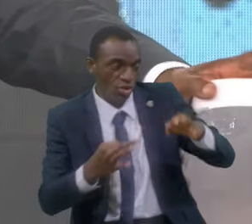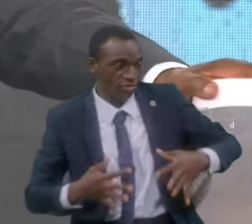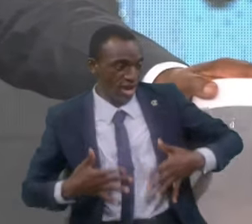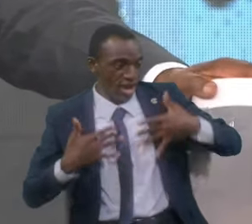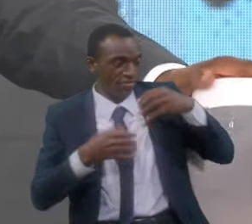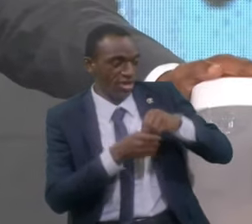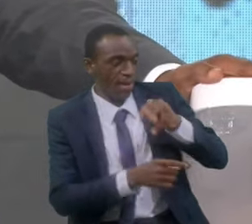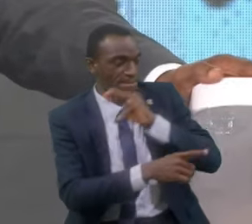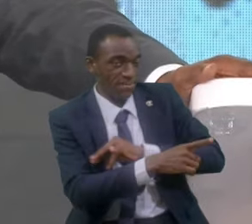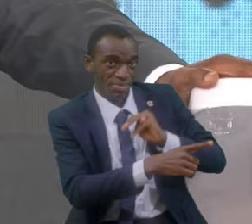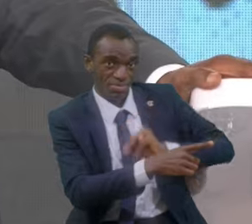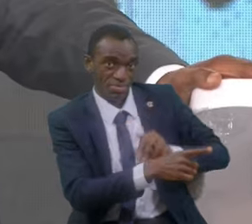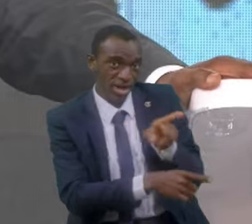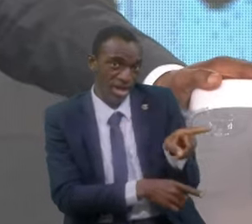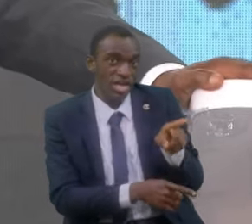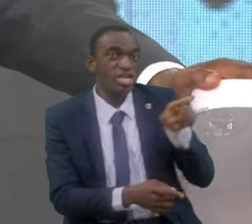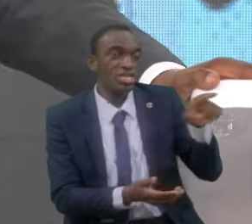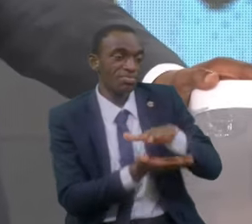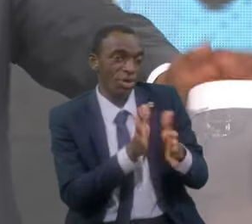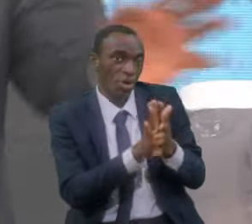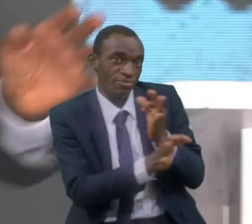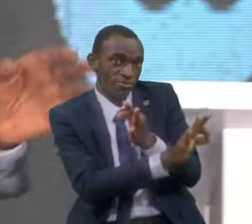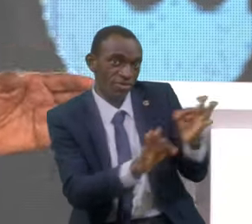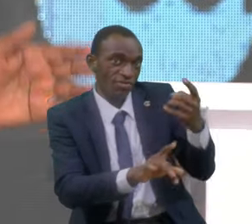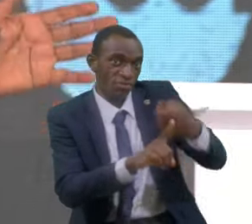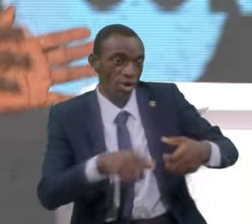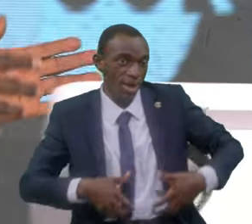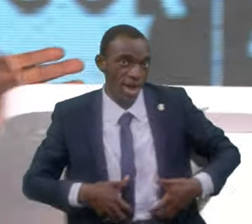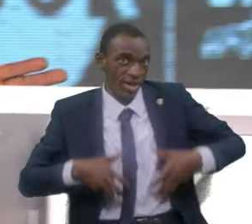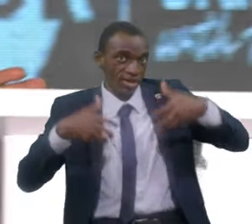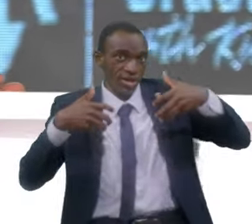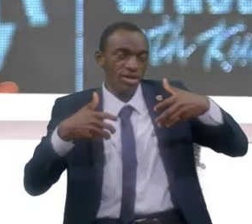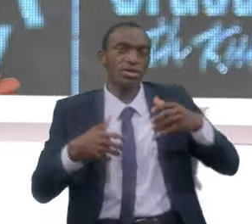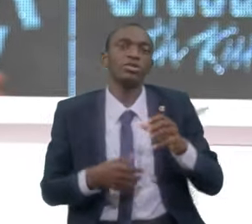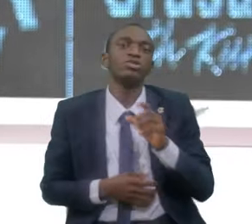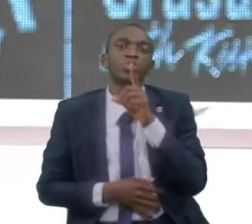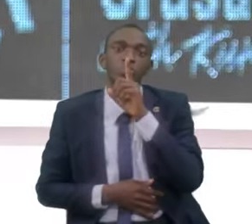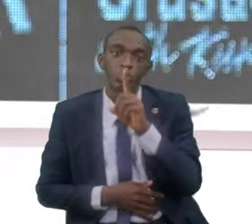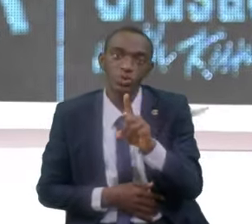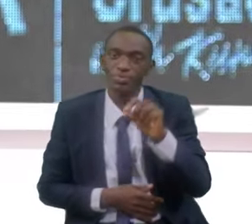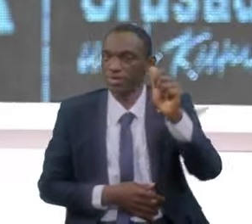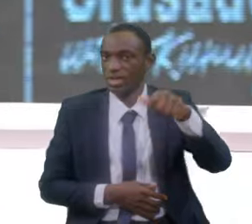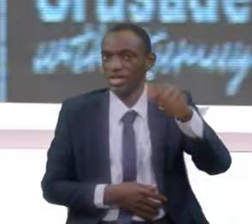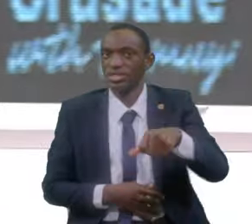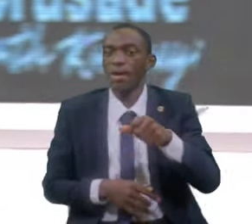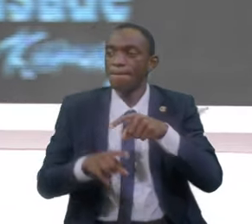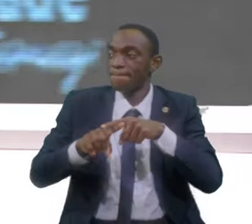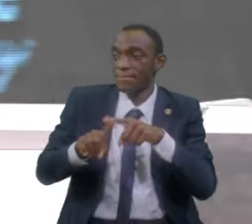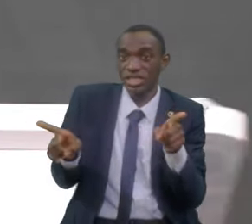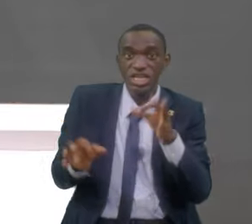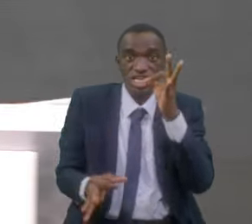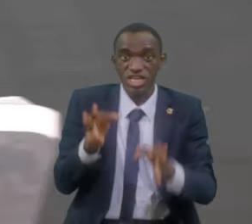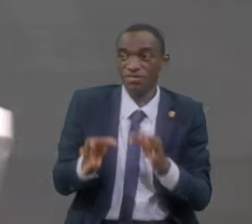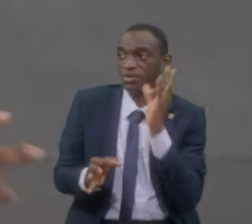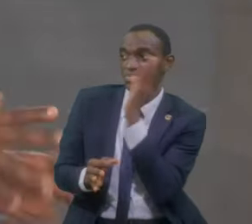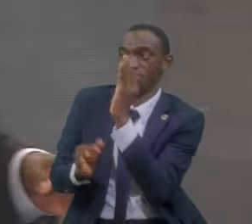from anger? Yes. Well, if the minister is telling the members that the Spirit of life